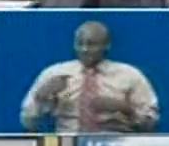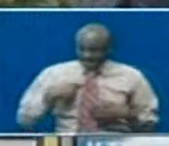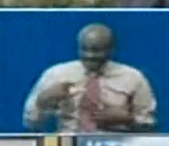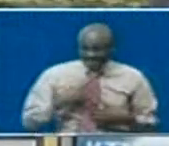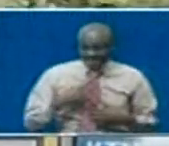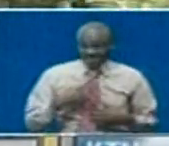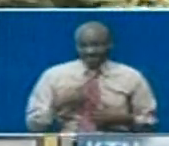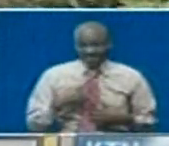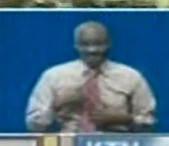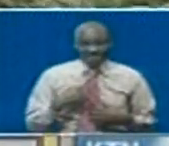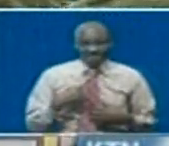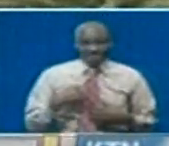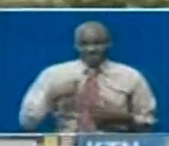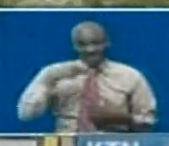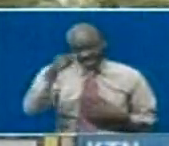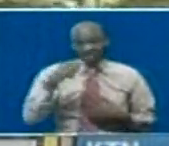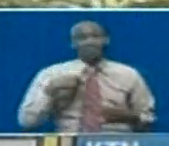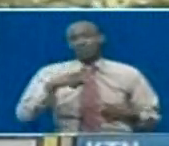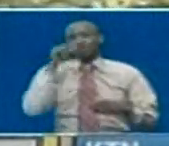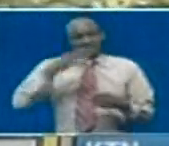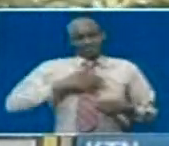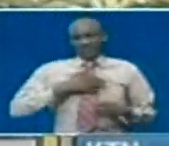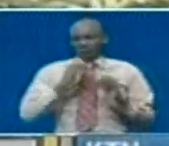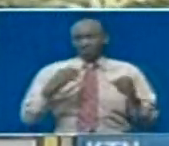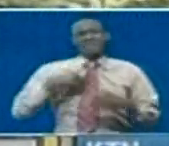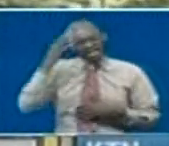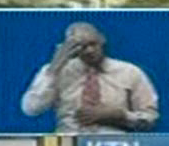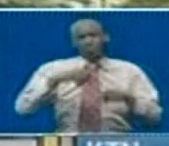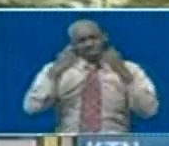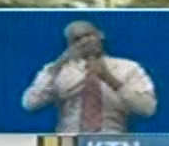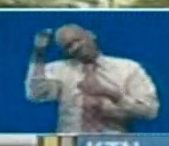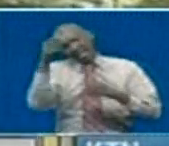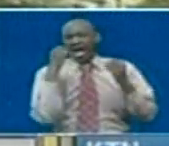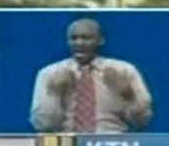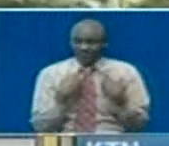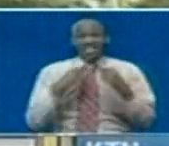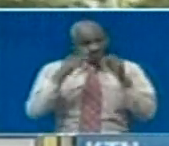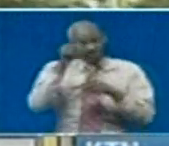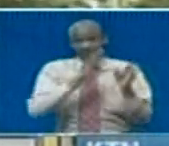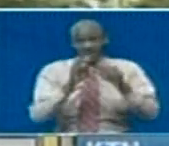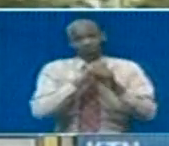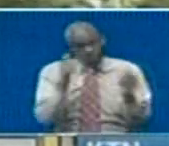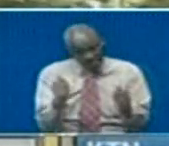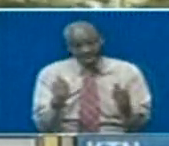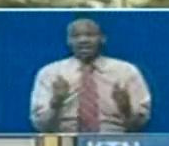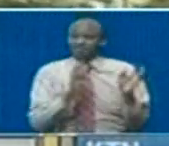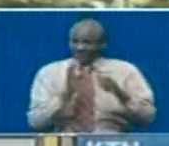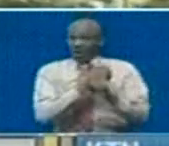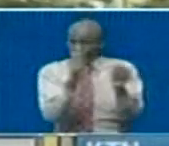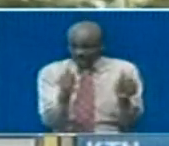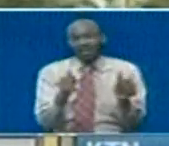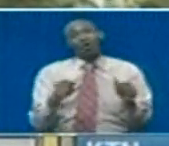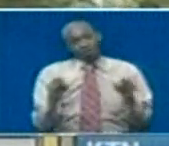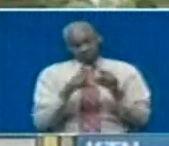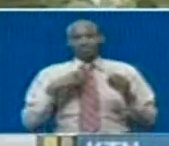become that way out of my choice. It's because of mischief from the other side. So if they behave, I'll not be, who